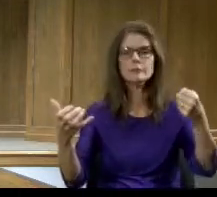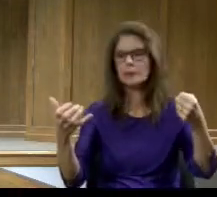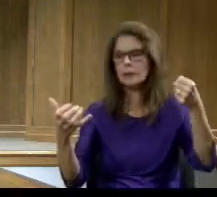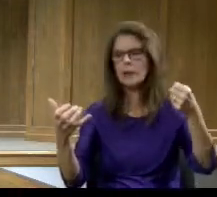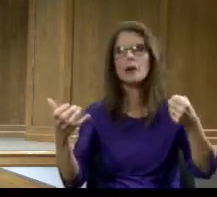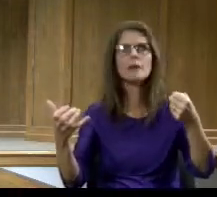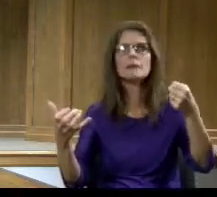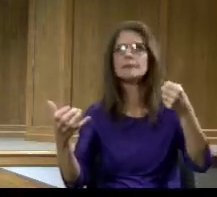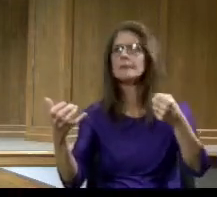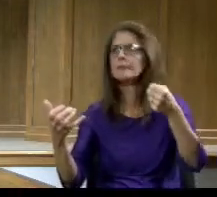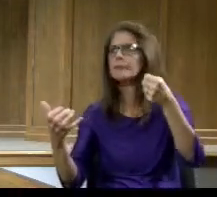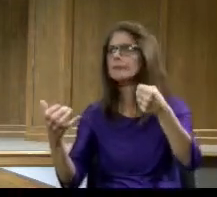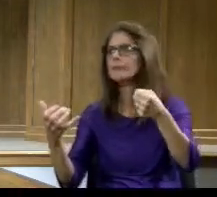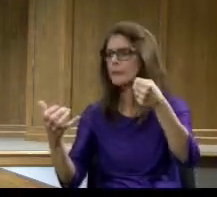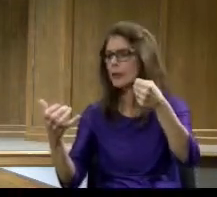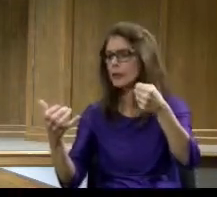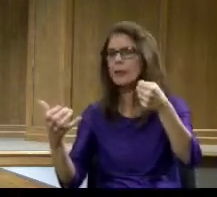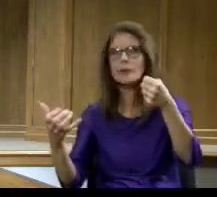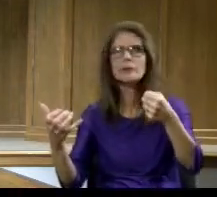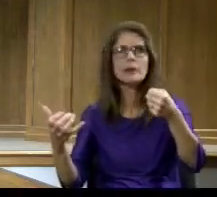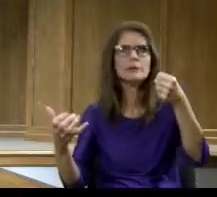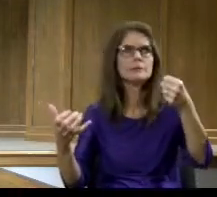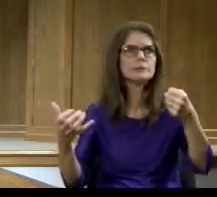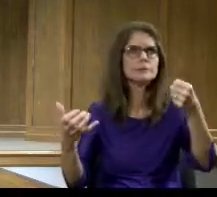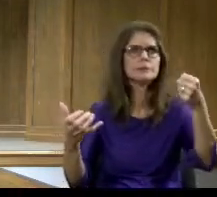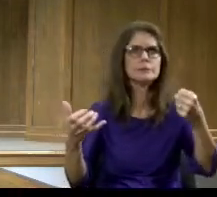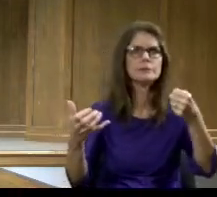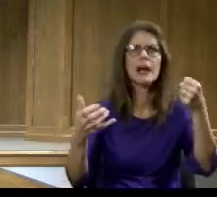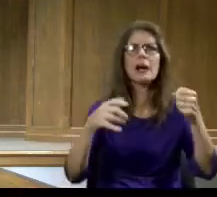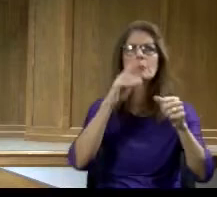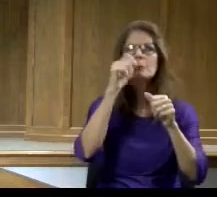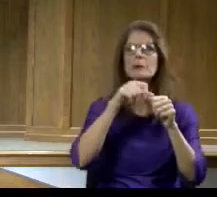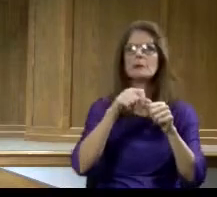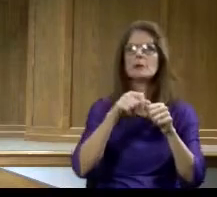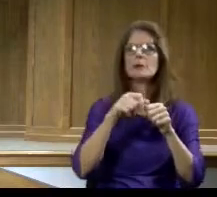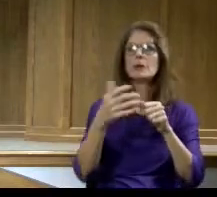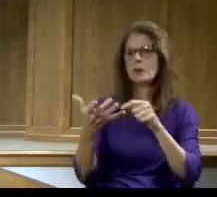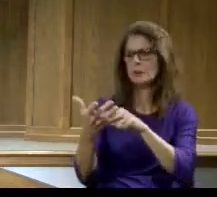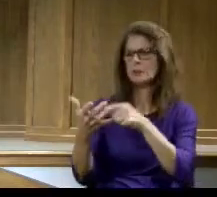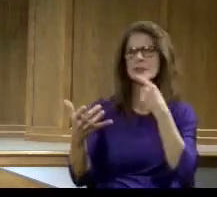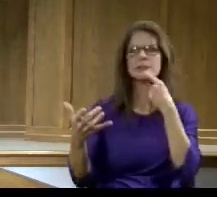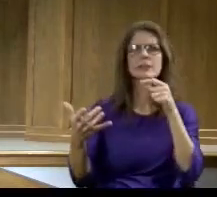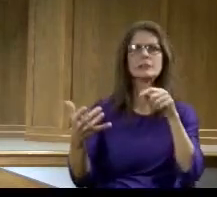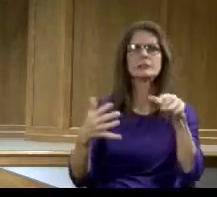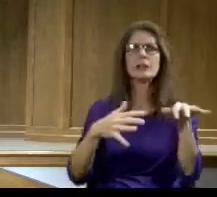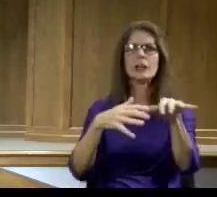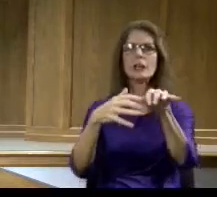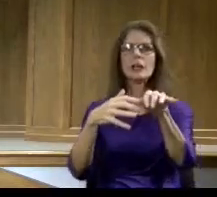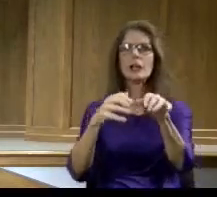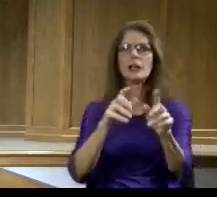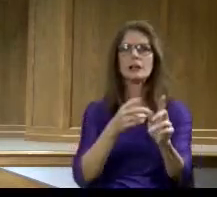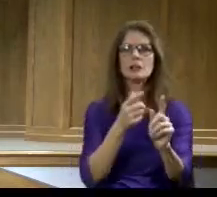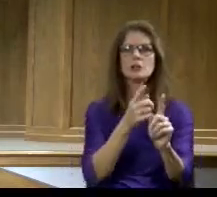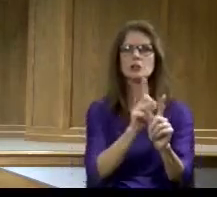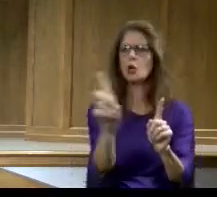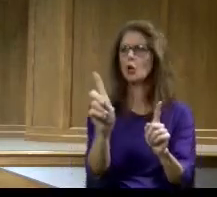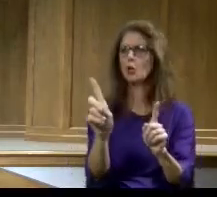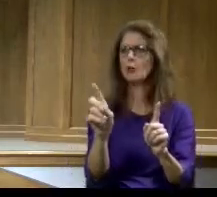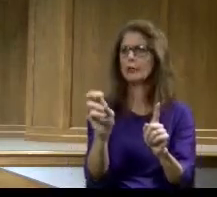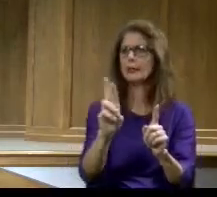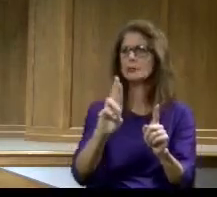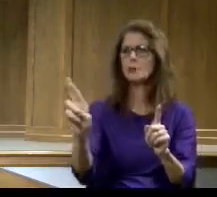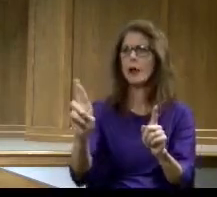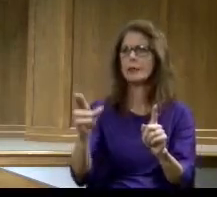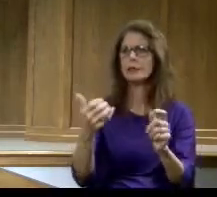And I remember we're on somewhere here in the city, and she says, exit, next right. Well, that's not the